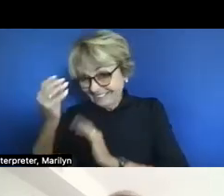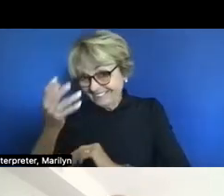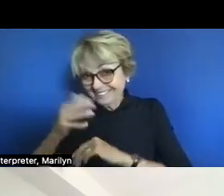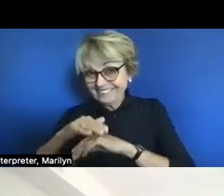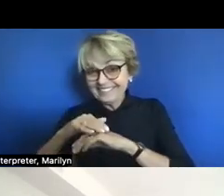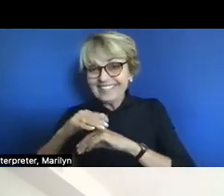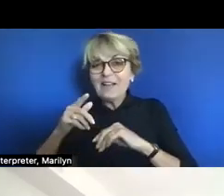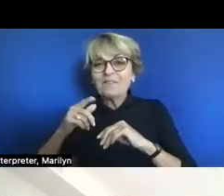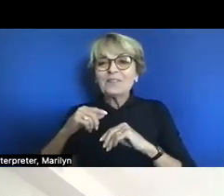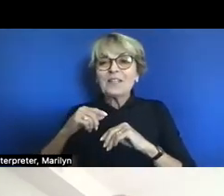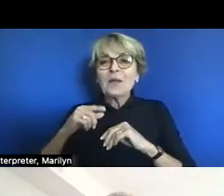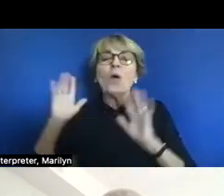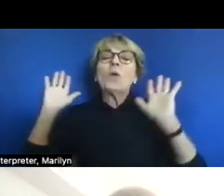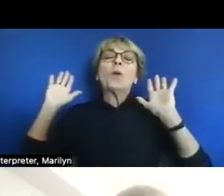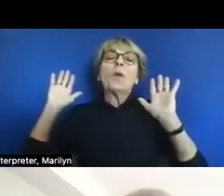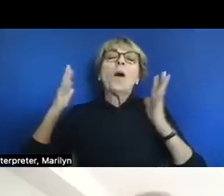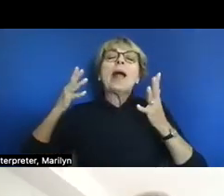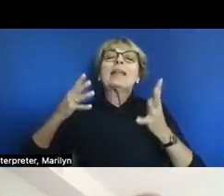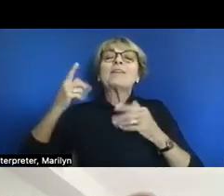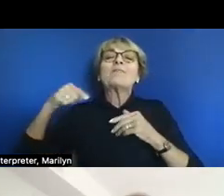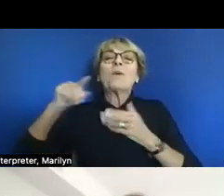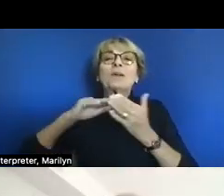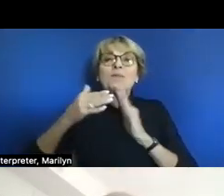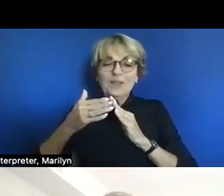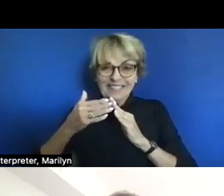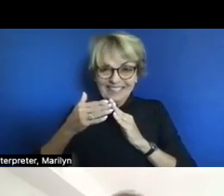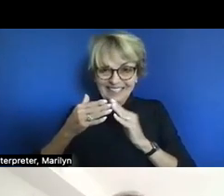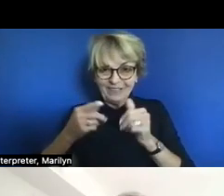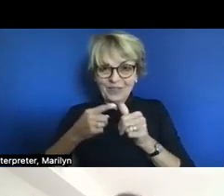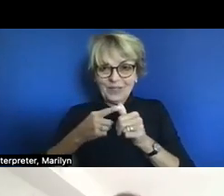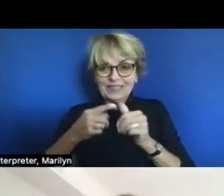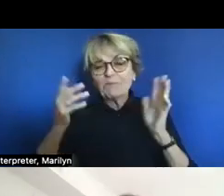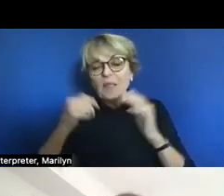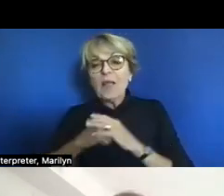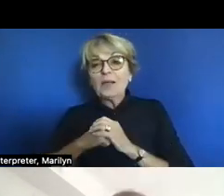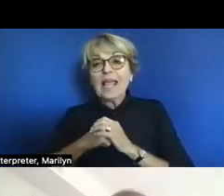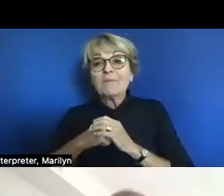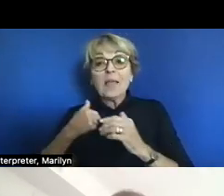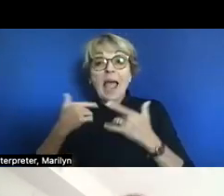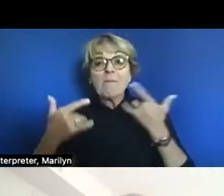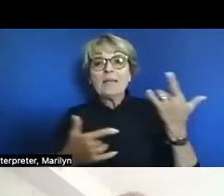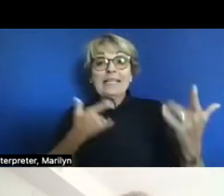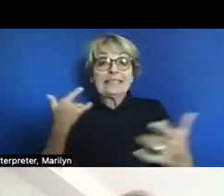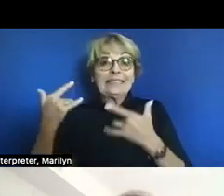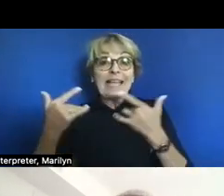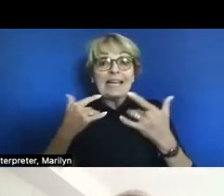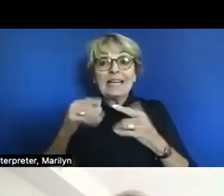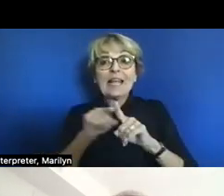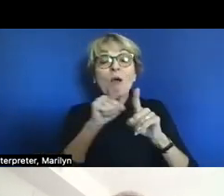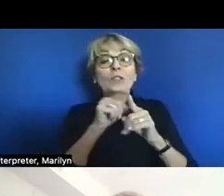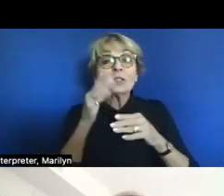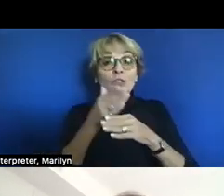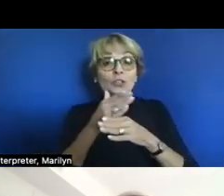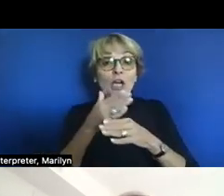Okay, I'll leave them for community members. Okay, well, with that, I am so excited. I will also share my